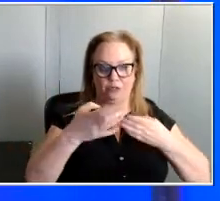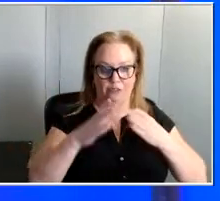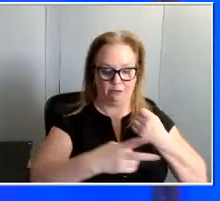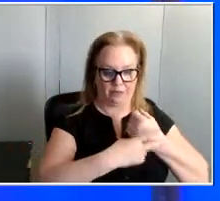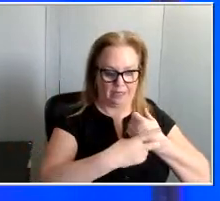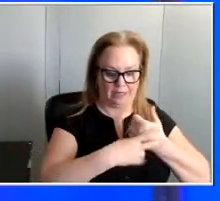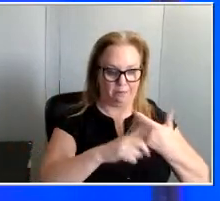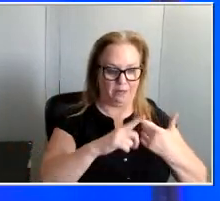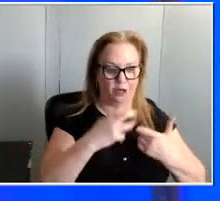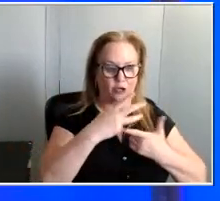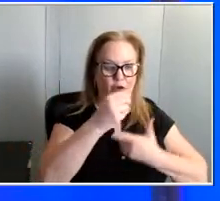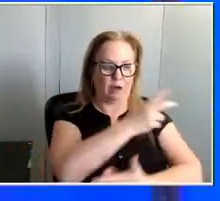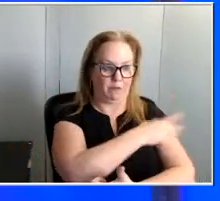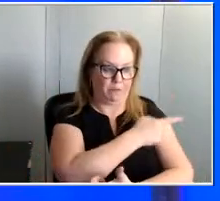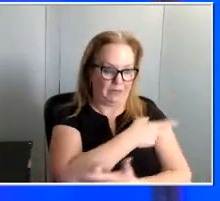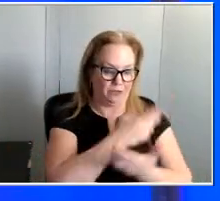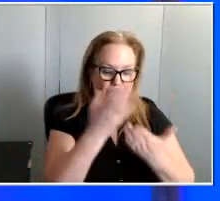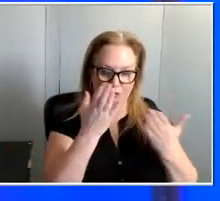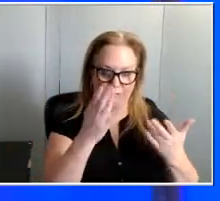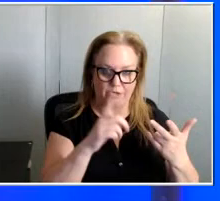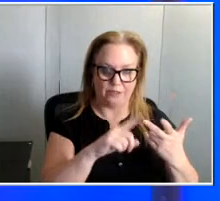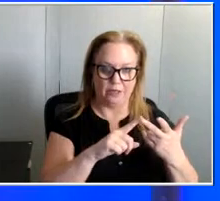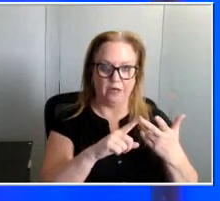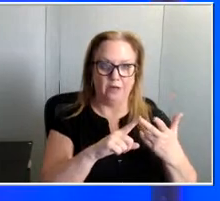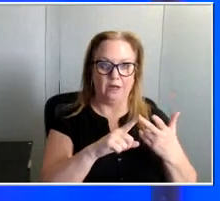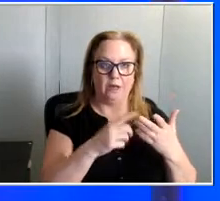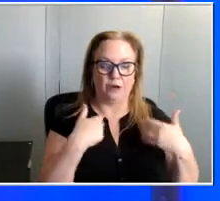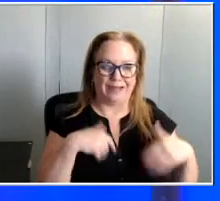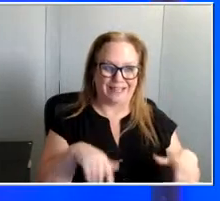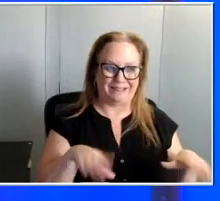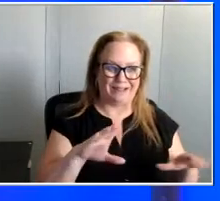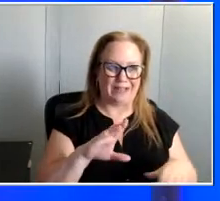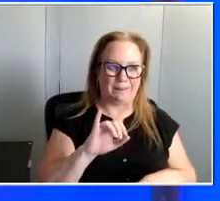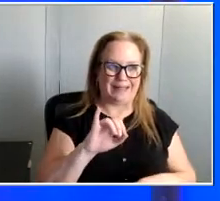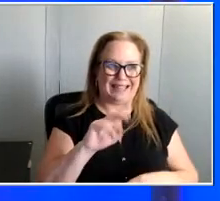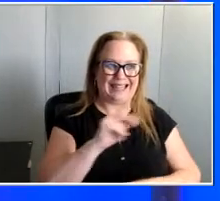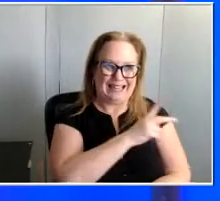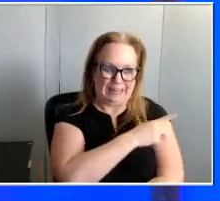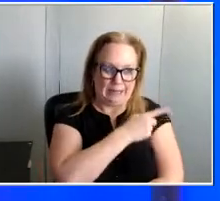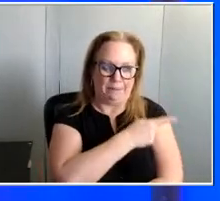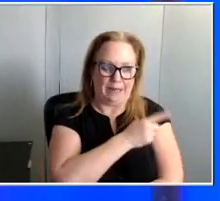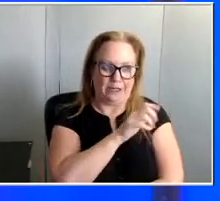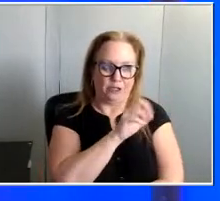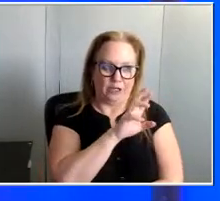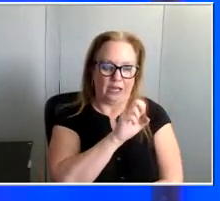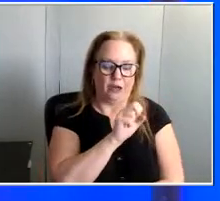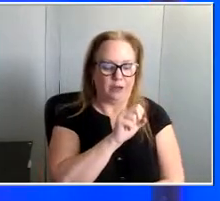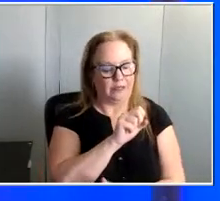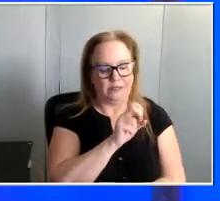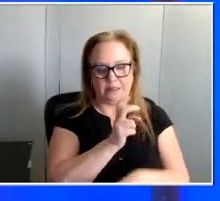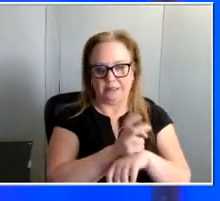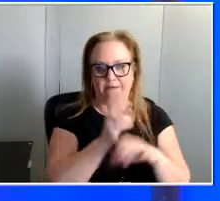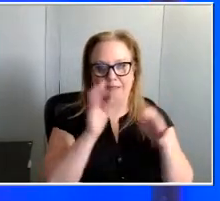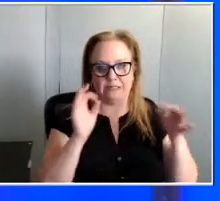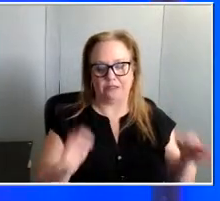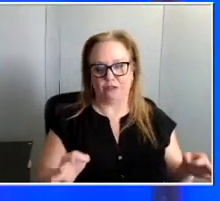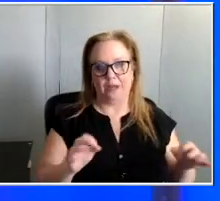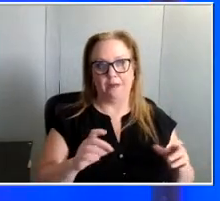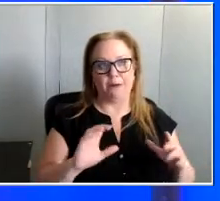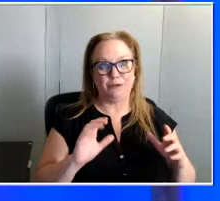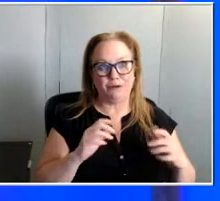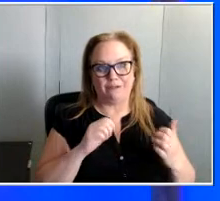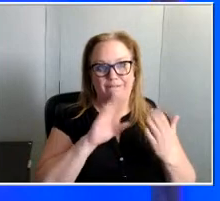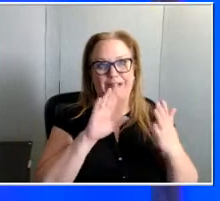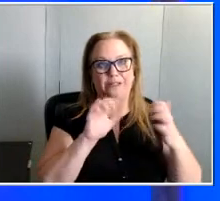your outpatient services, but you're giving up inpatient care. That's a tough decision to make. But when you're facing challenges of potential